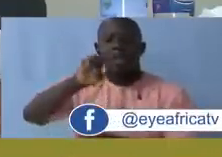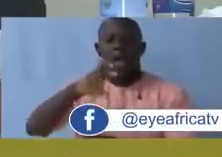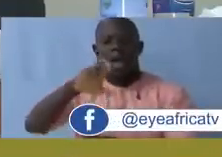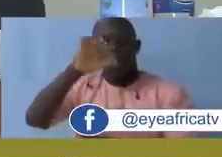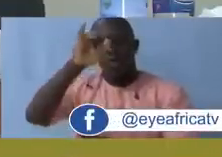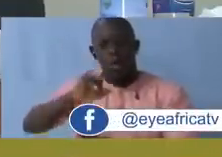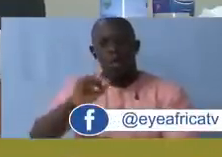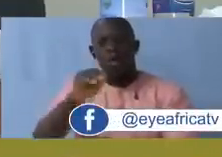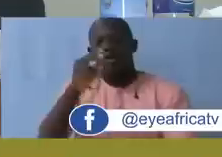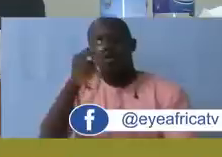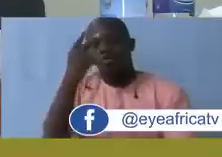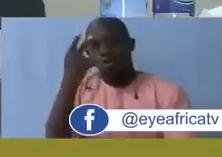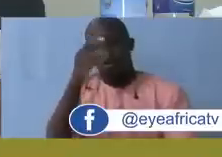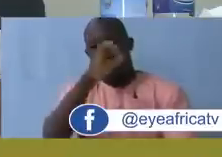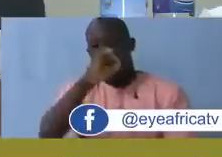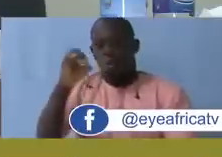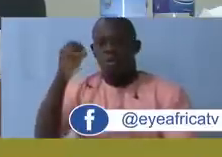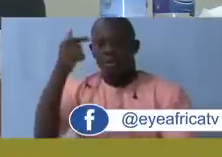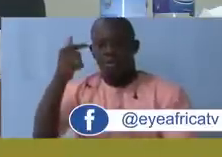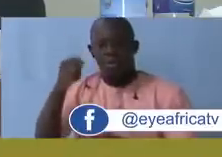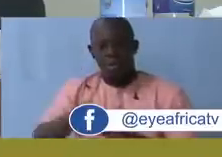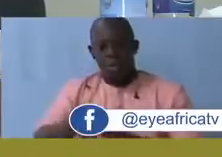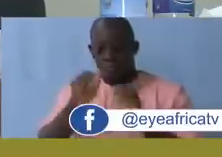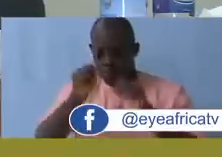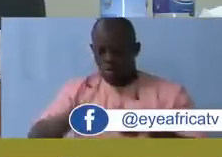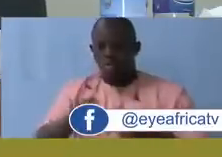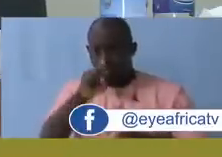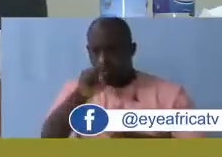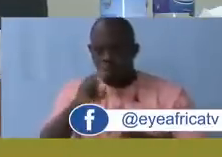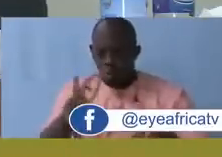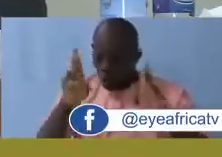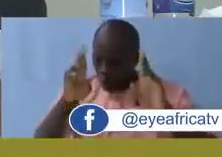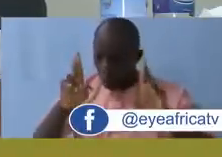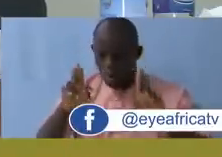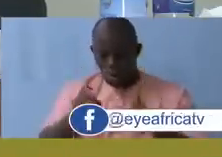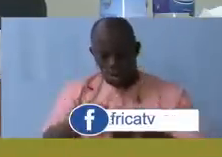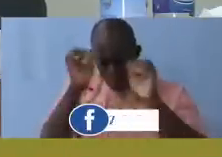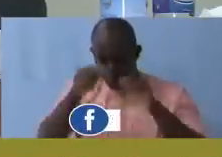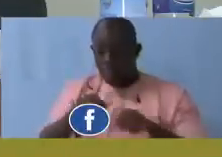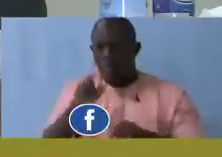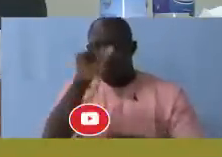wouldn't you expect that that person would still be undetectable?